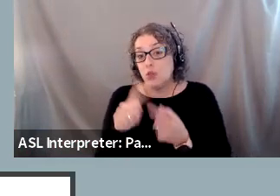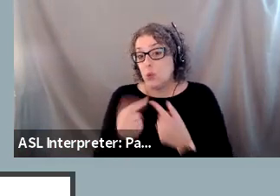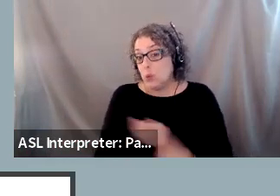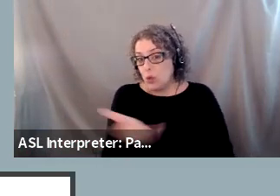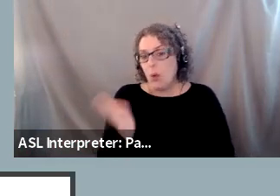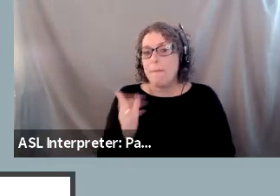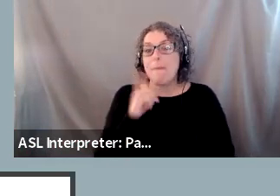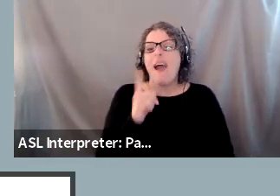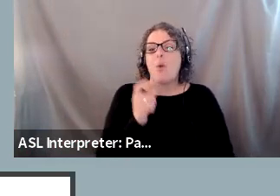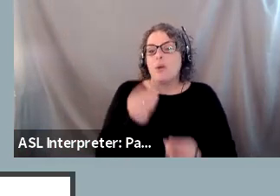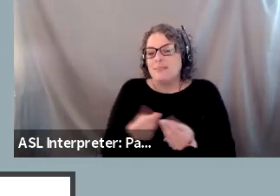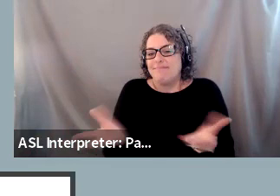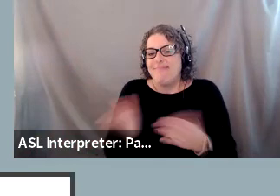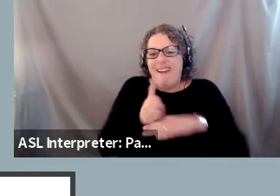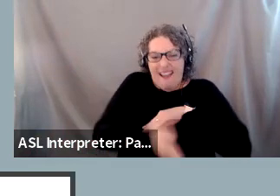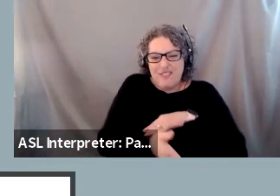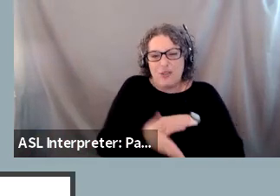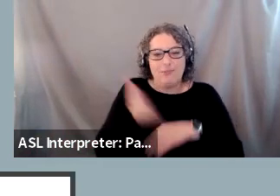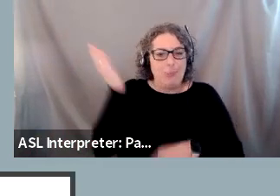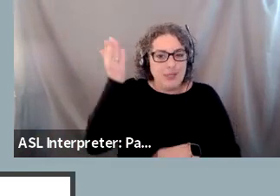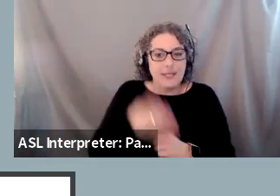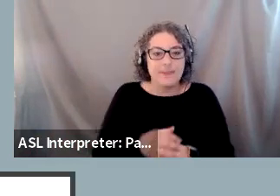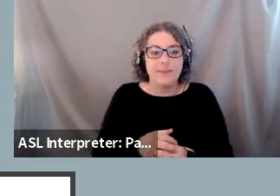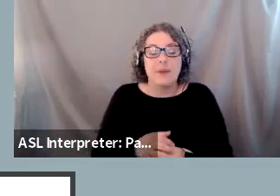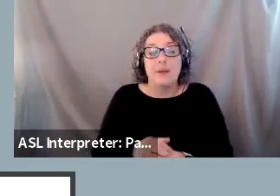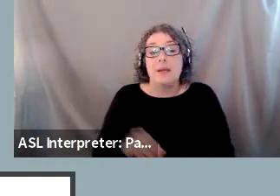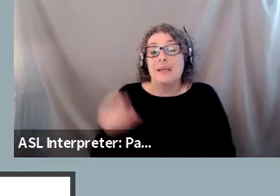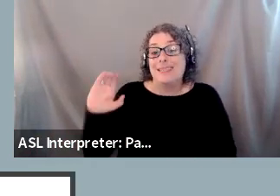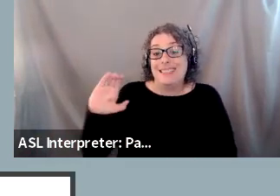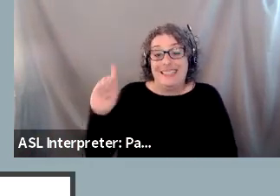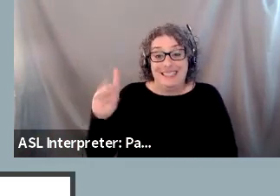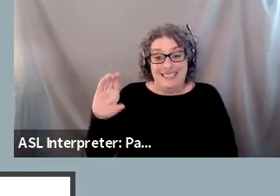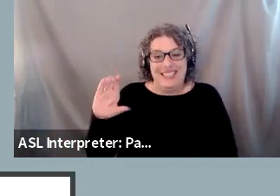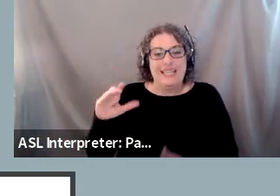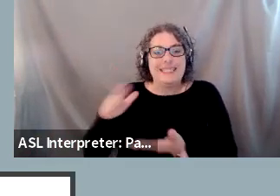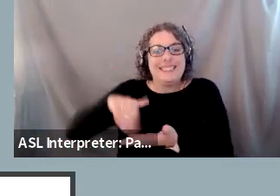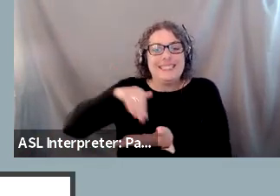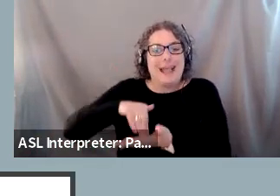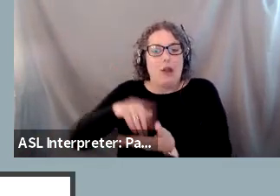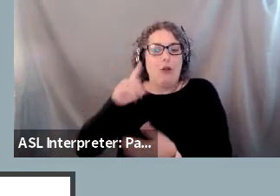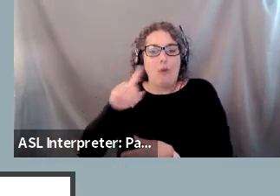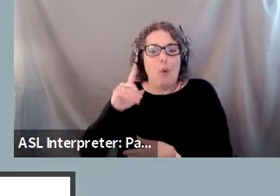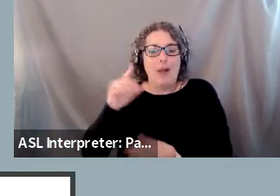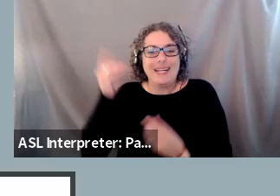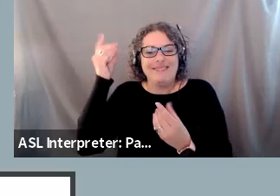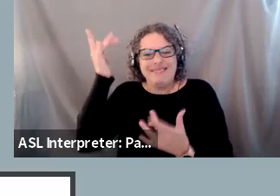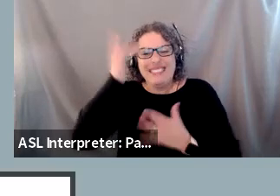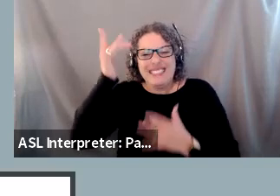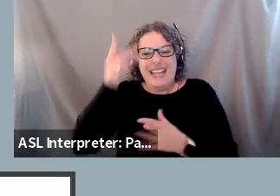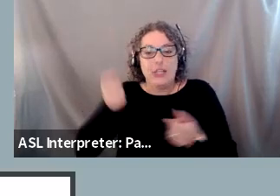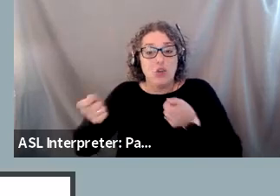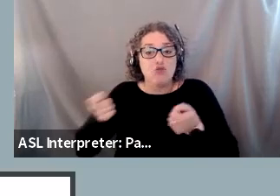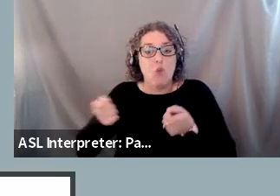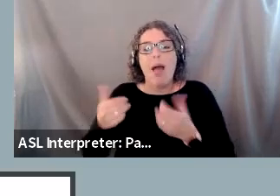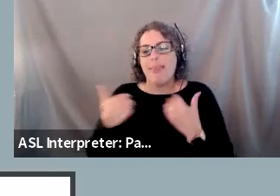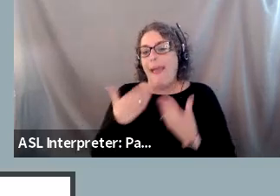this presentation. The Center for Disease Control, the CDC, has a really good web page.